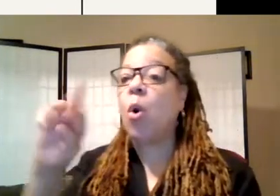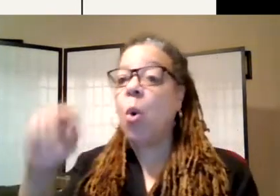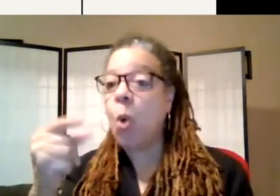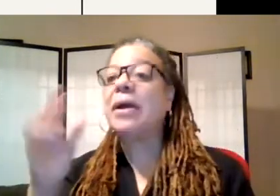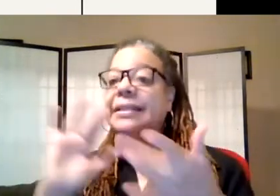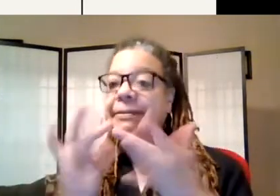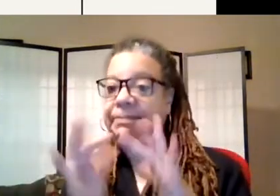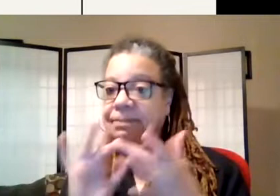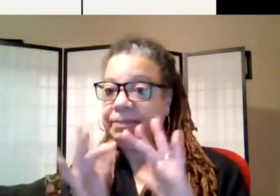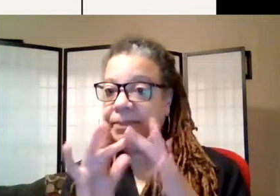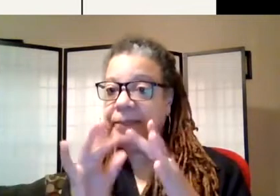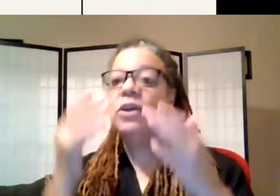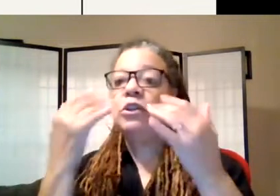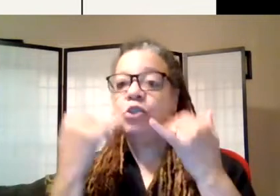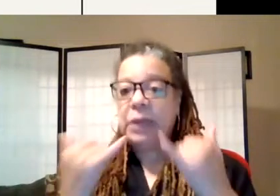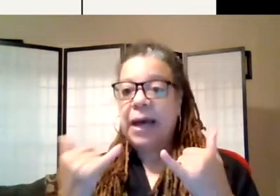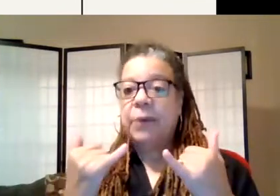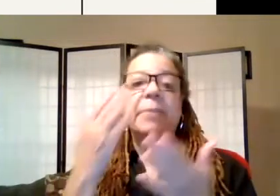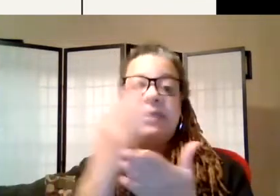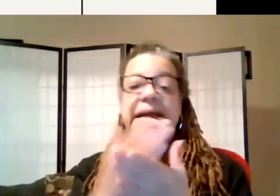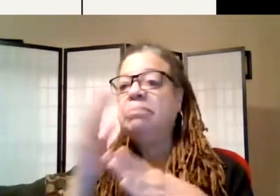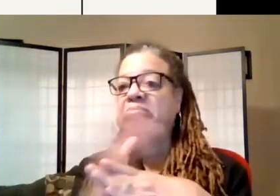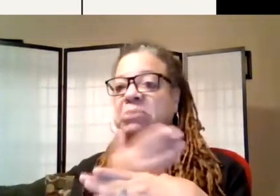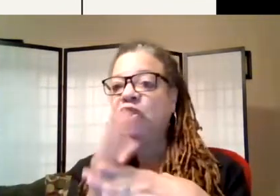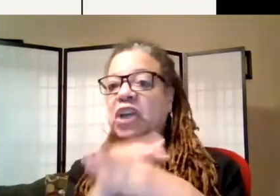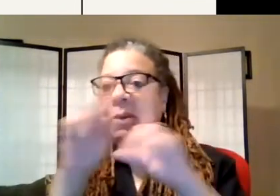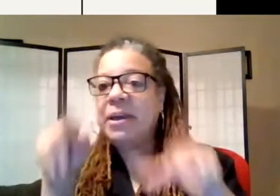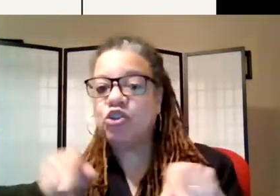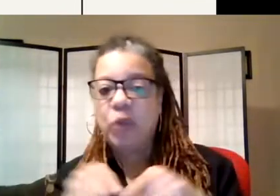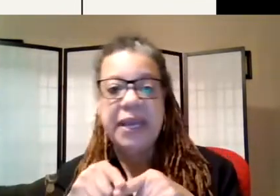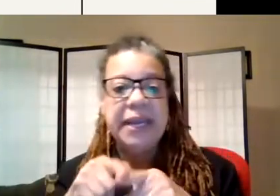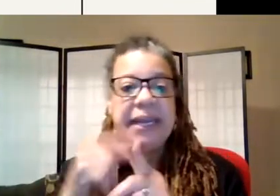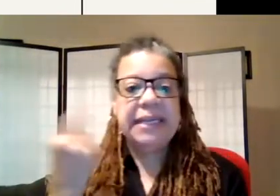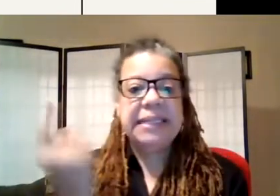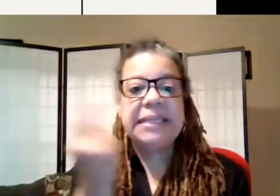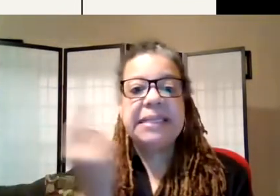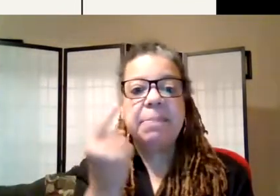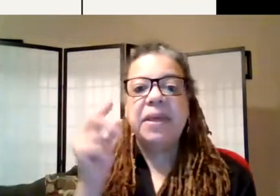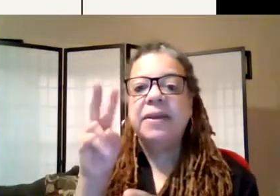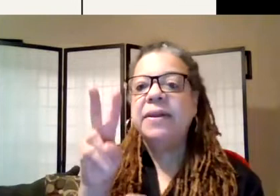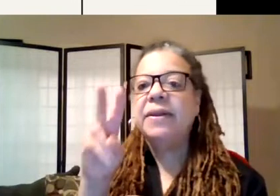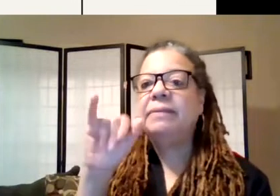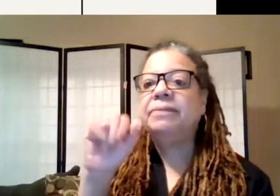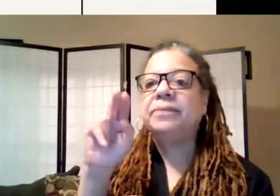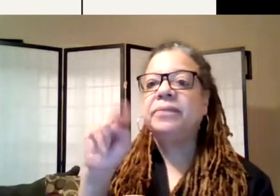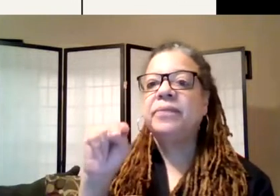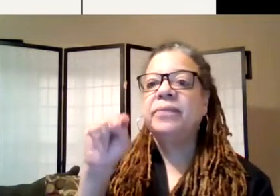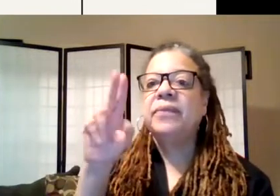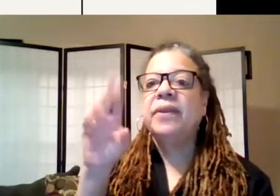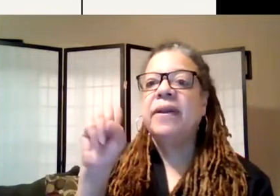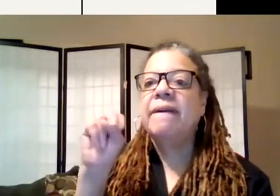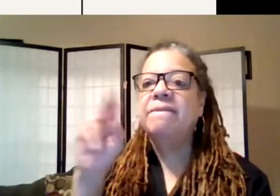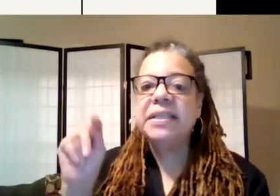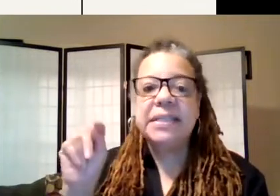I am going to stop sharing my screen unless there's something. Vincent, is there anything in the chat where I have to go back